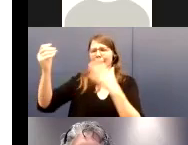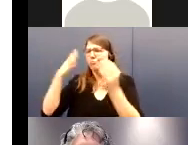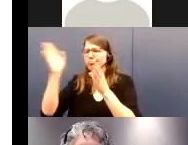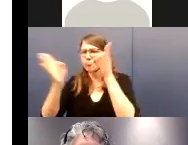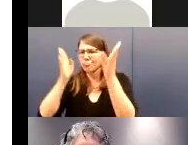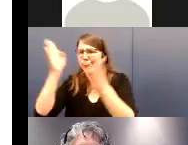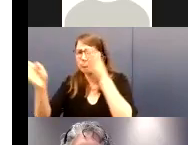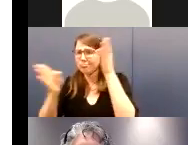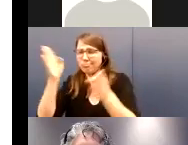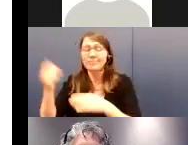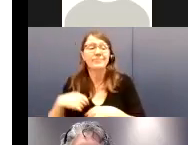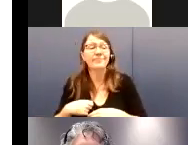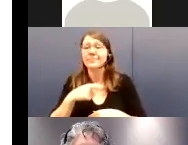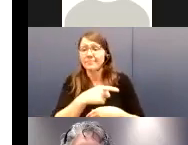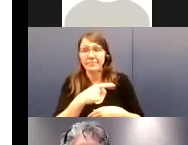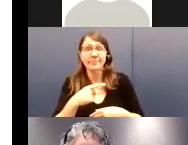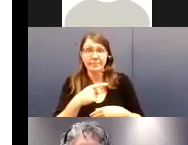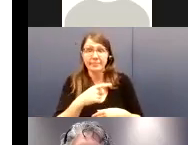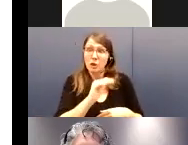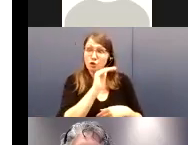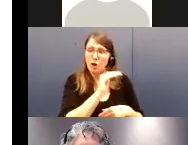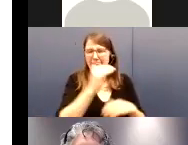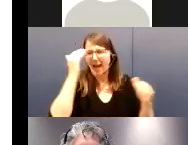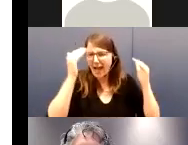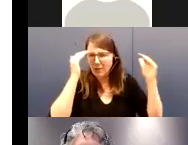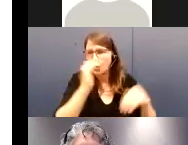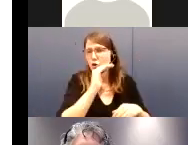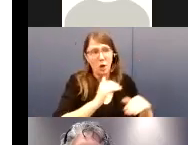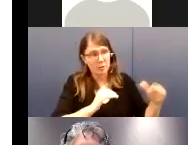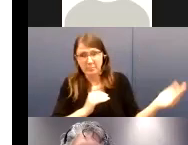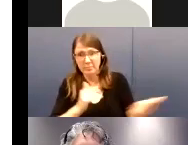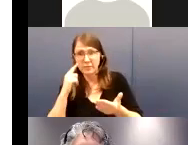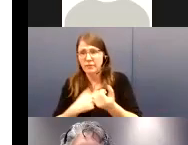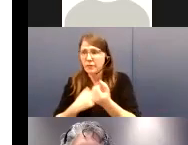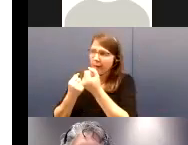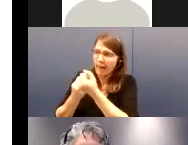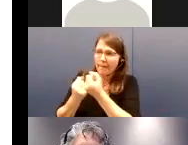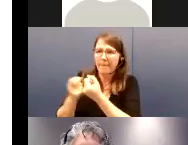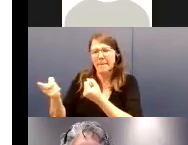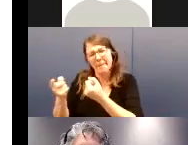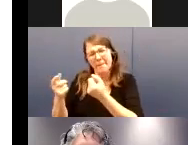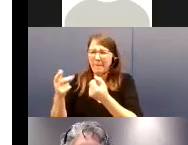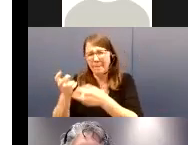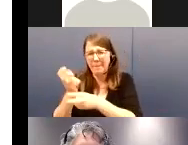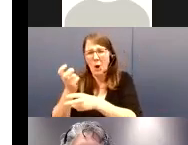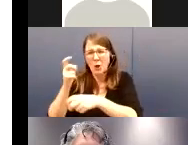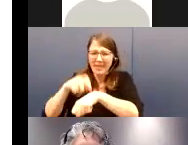an adult child in to help. It was getting harder to maintain the house, help for cooking, cleaning, stuff like that. The adult child was supposed to finish